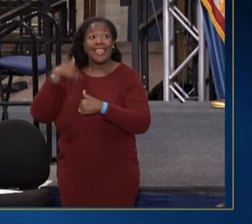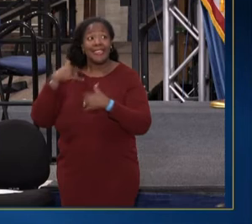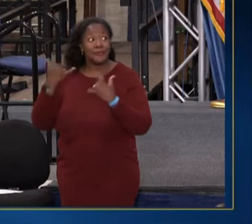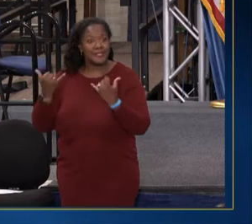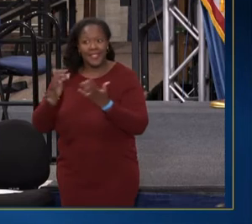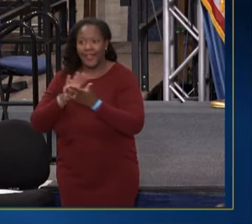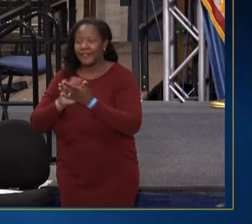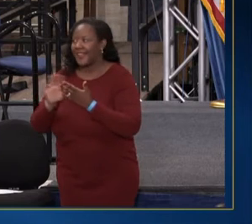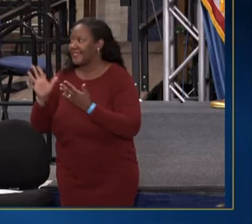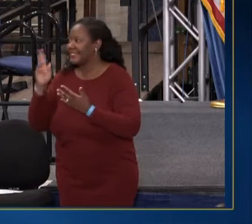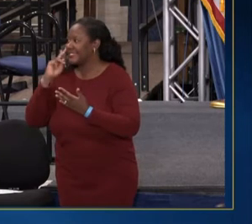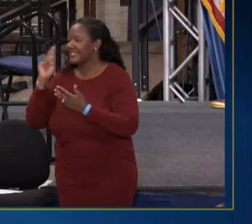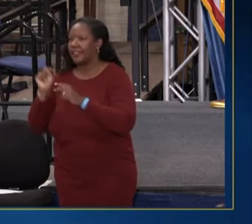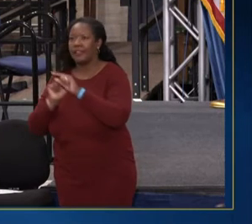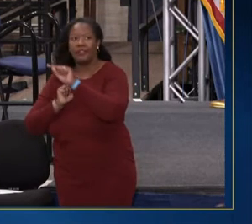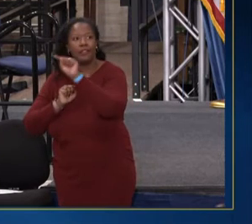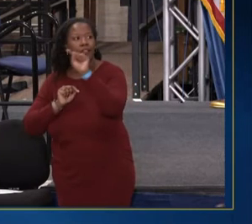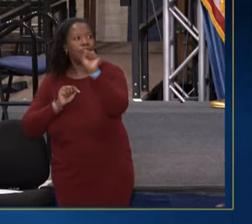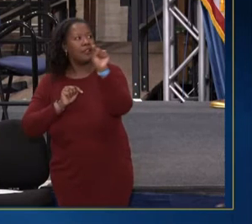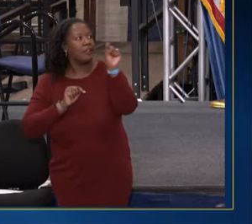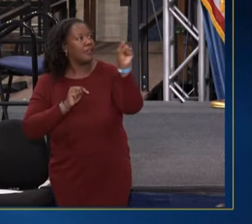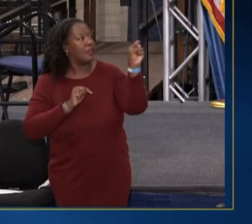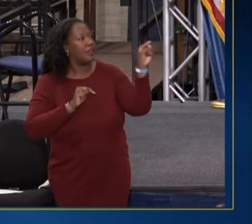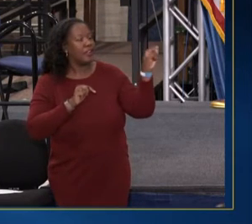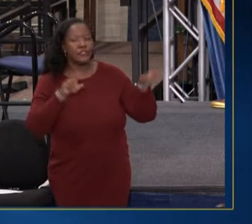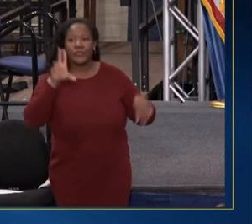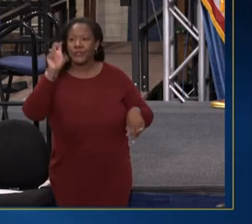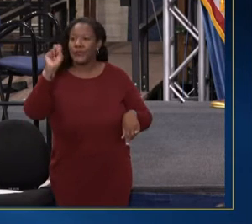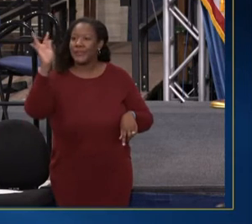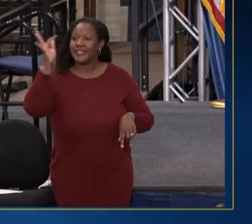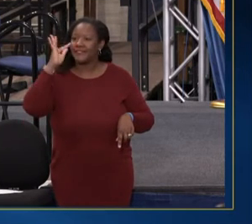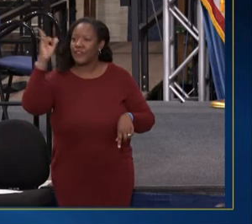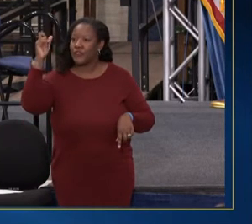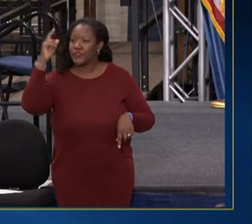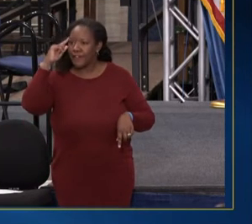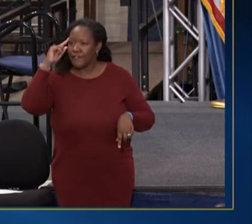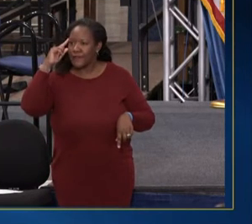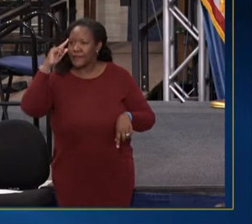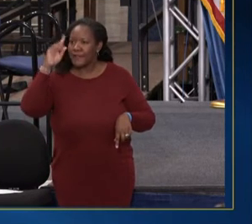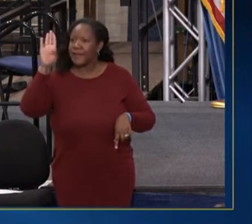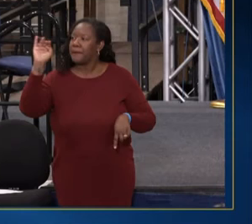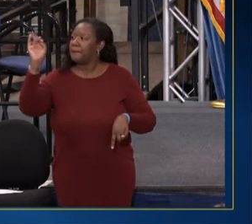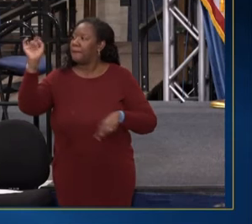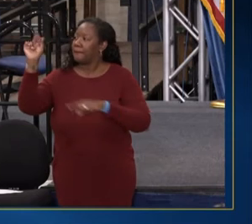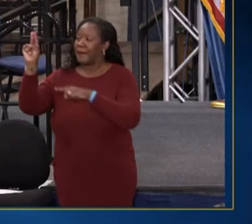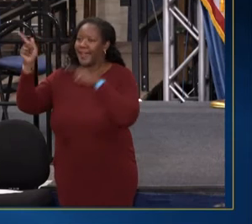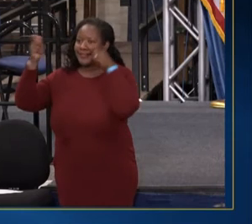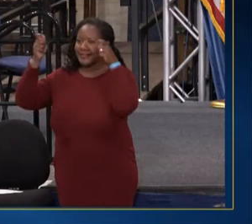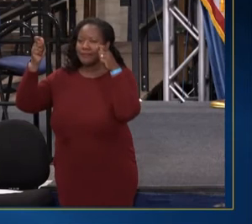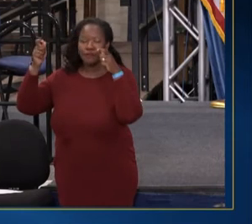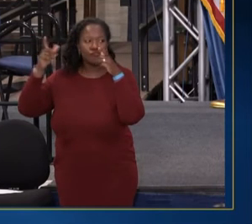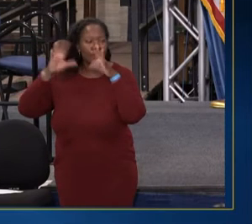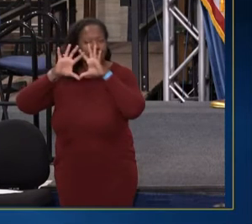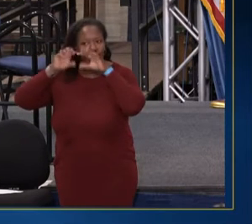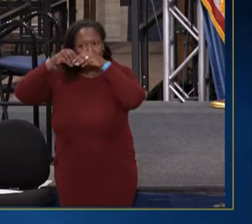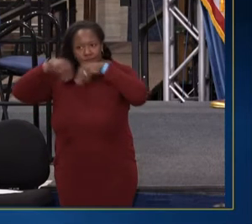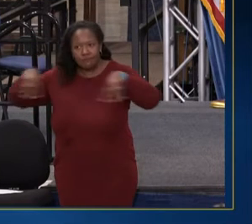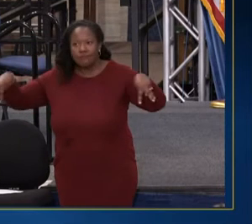we were joined by essentially the U.S. federal government, the Biden administration, to do that.